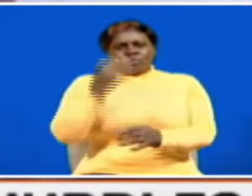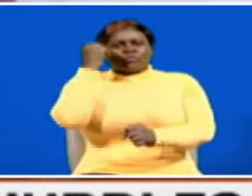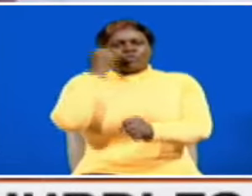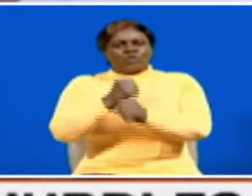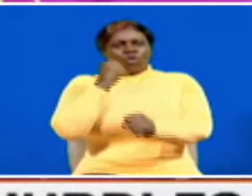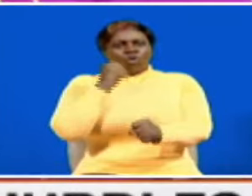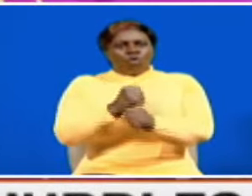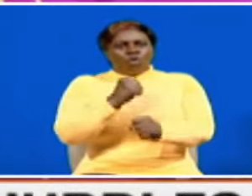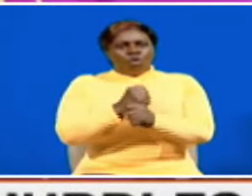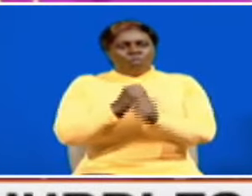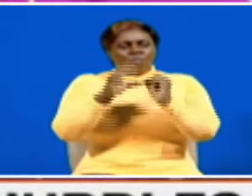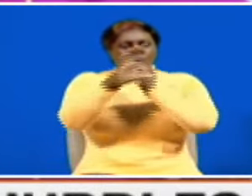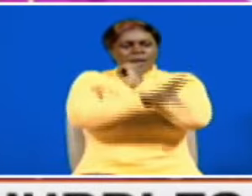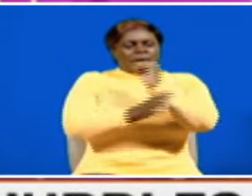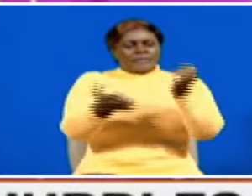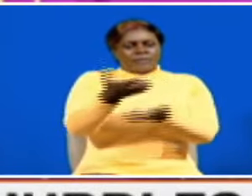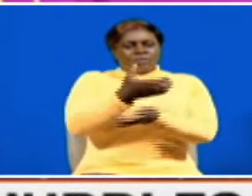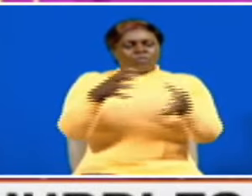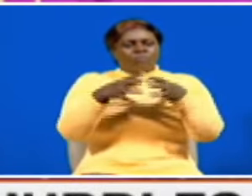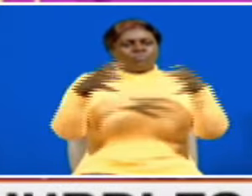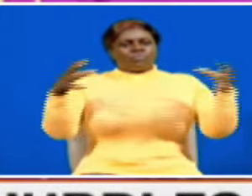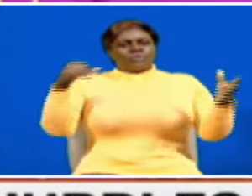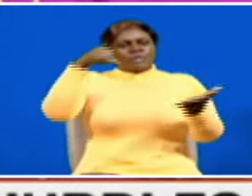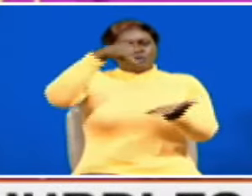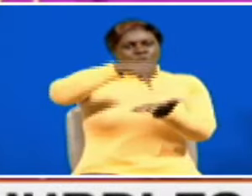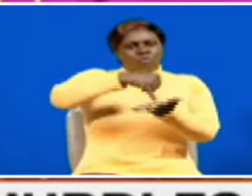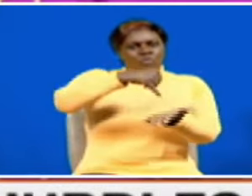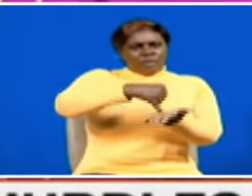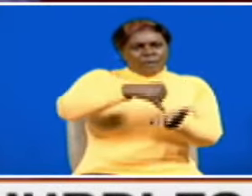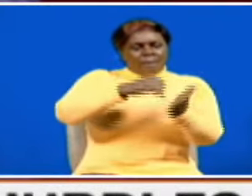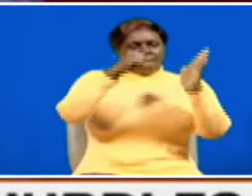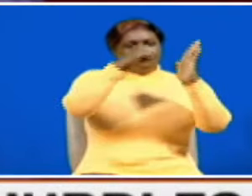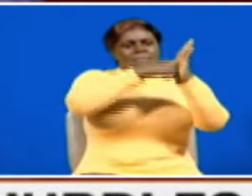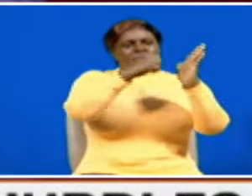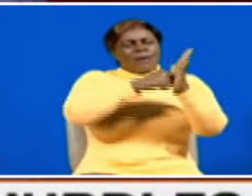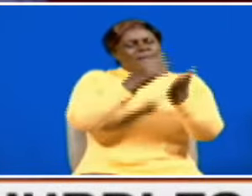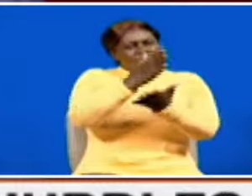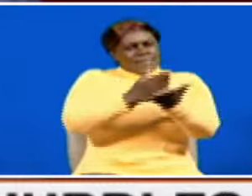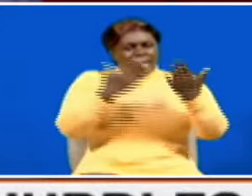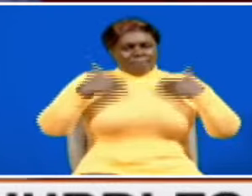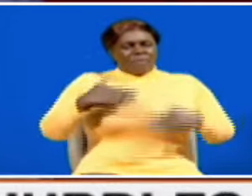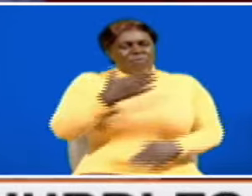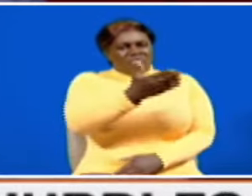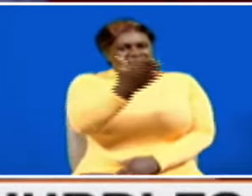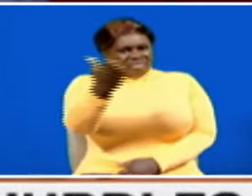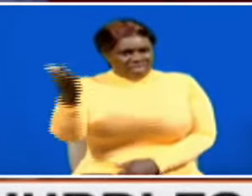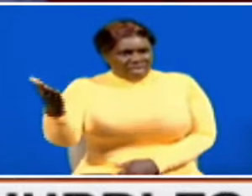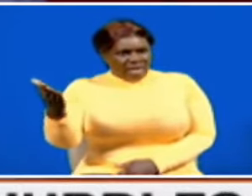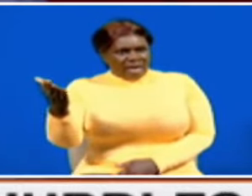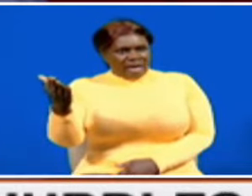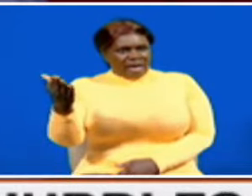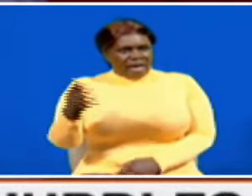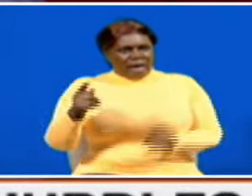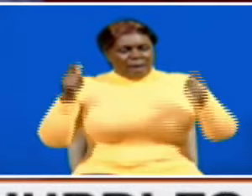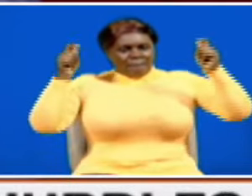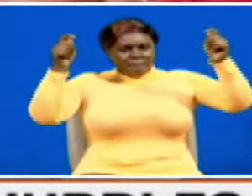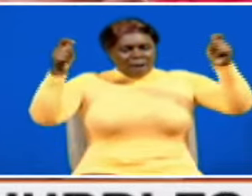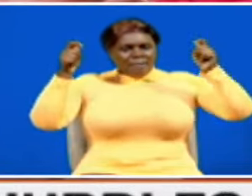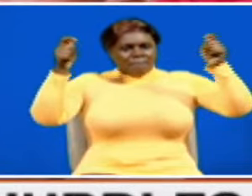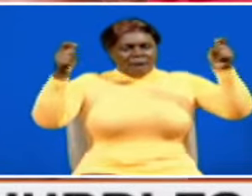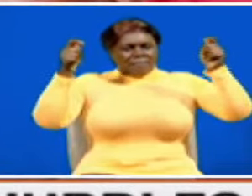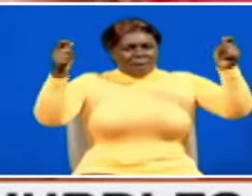and spur country's economic growth, including that of Makueni. Kuna watu fulani walinifanyia maandamano hapo